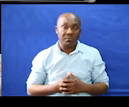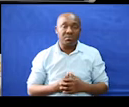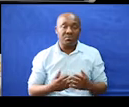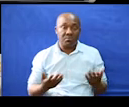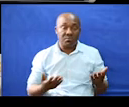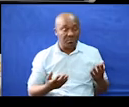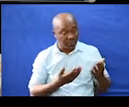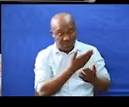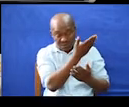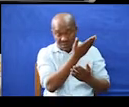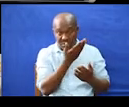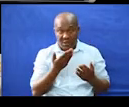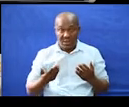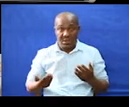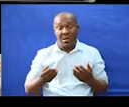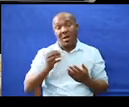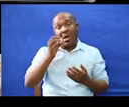All these organisms